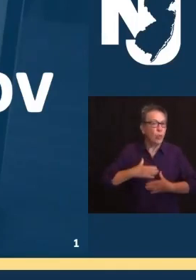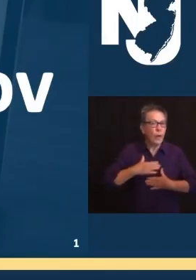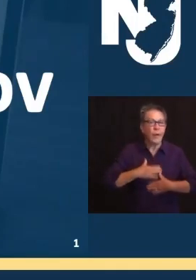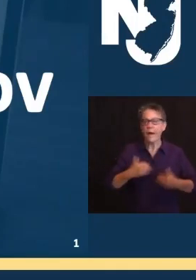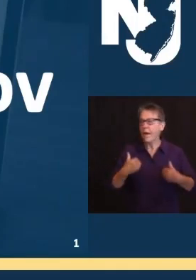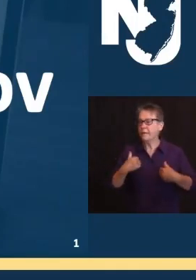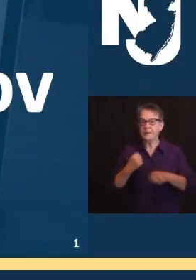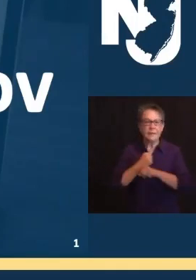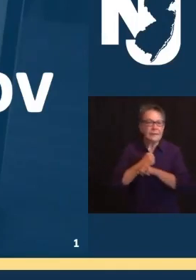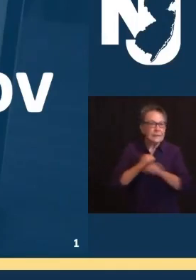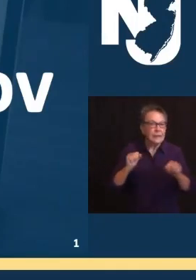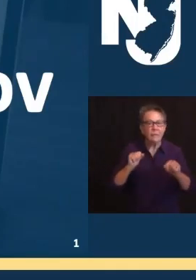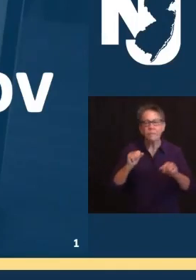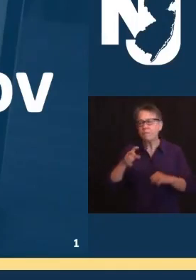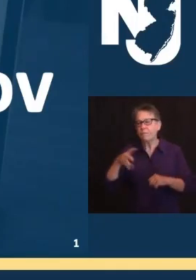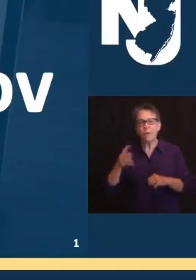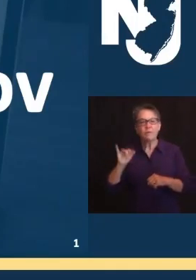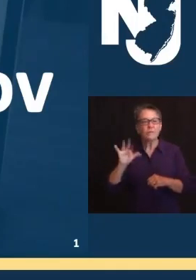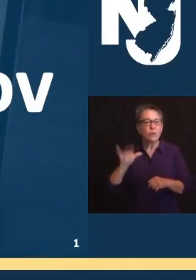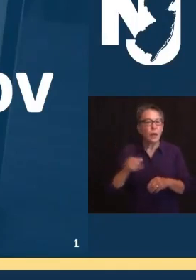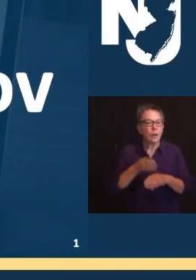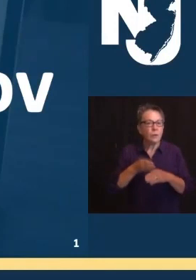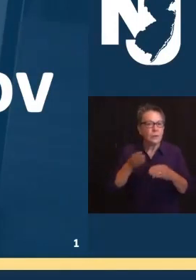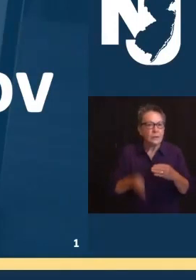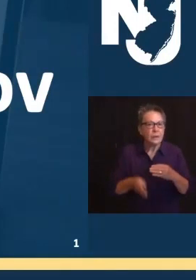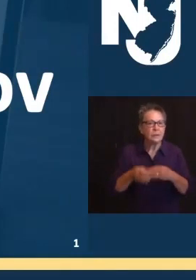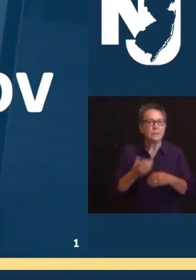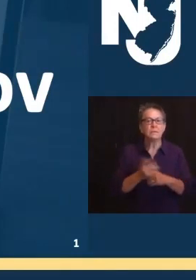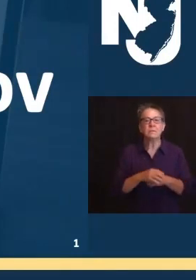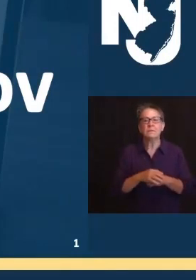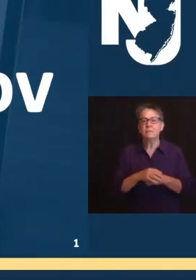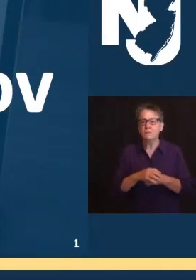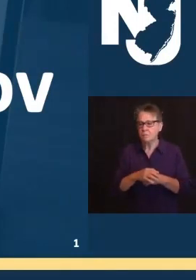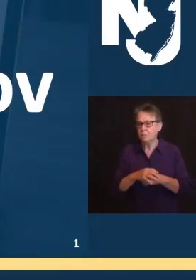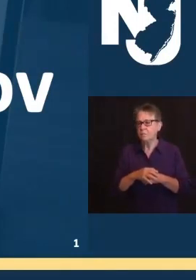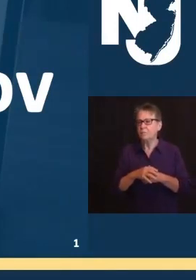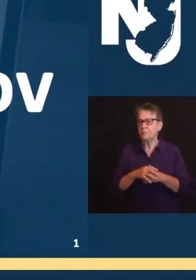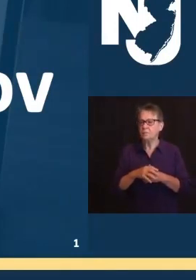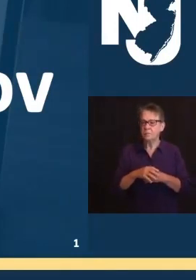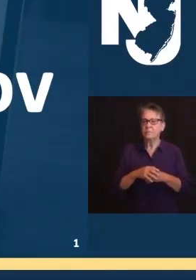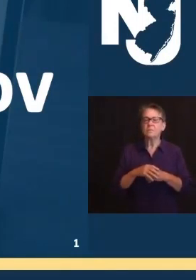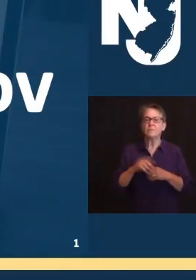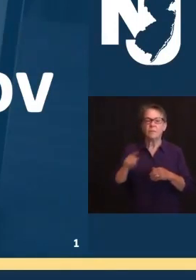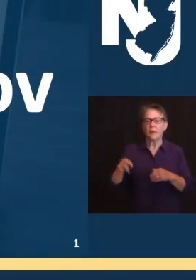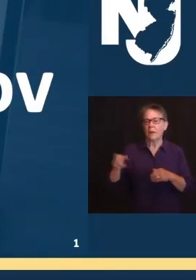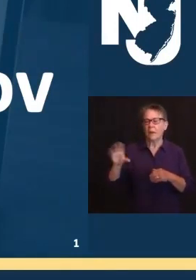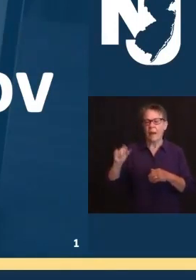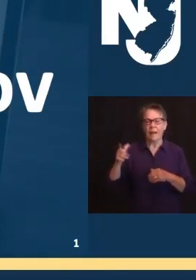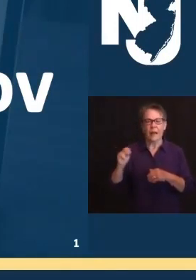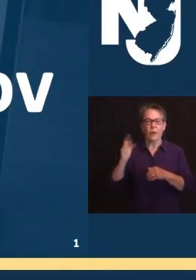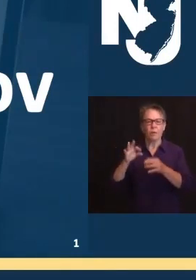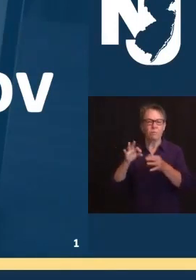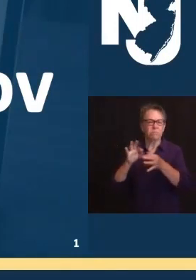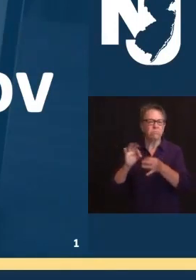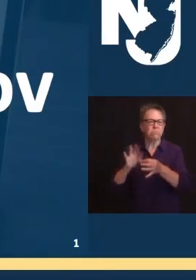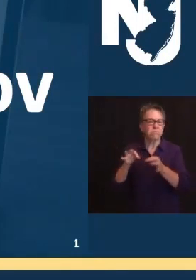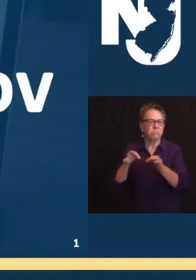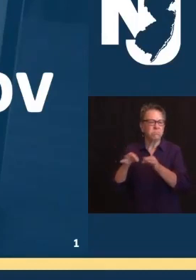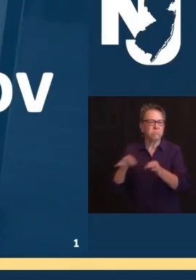the state, not just in terms of COVID compliance, but also some general safety review of where we ended up over the weekend.